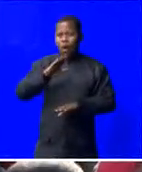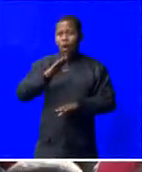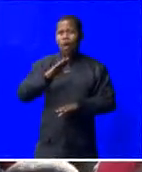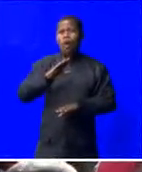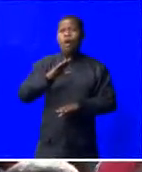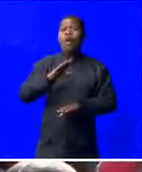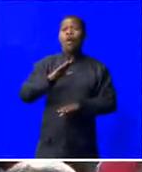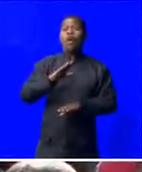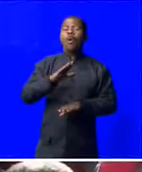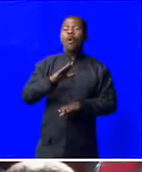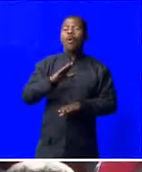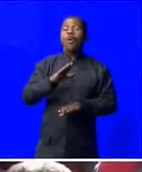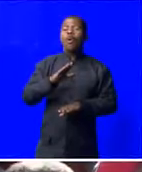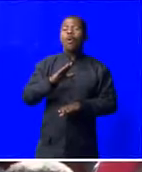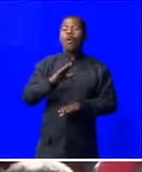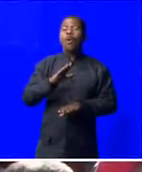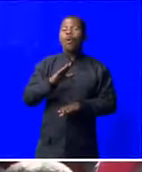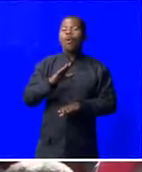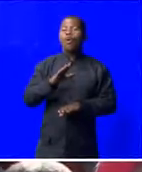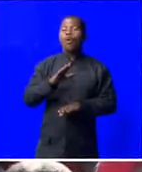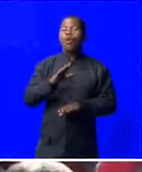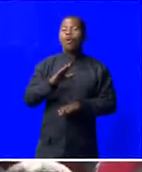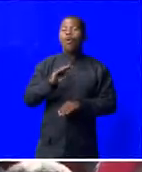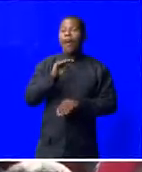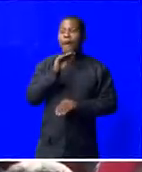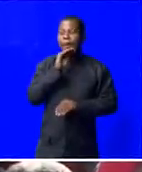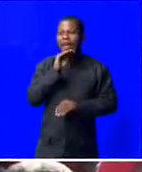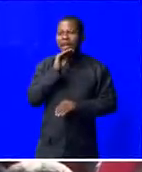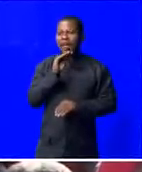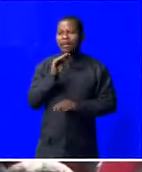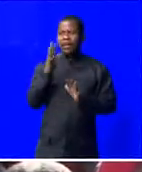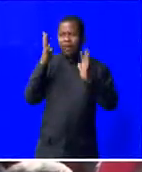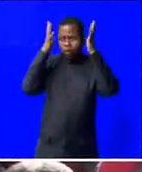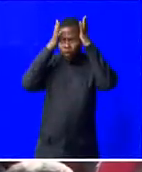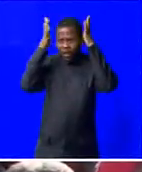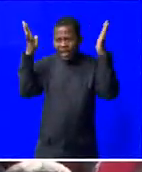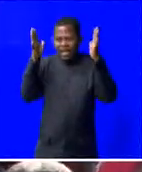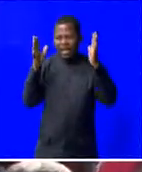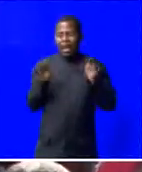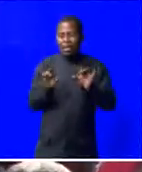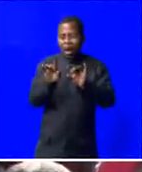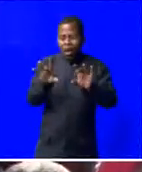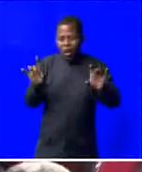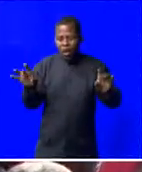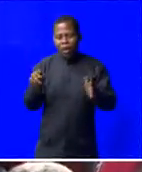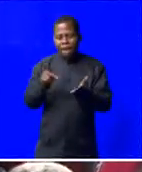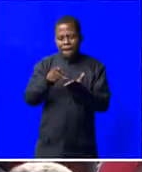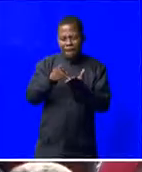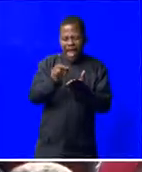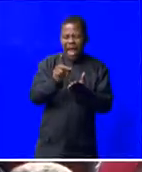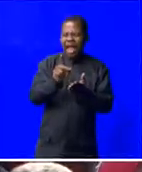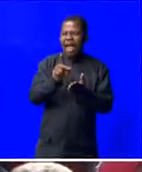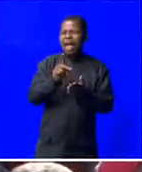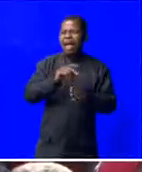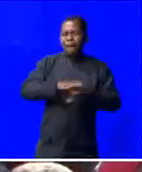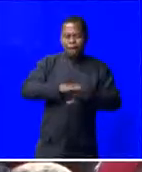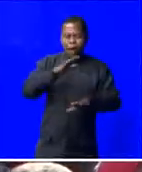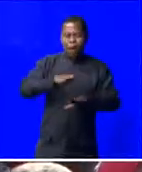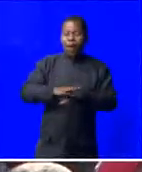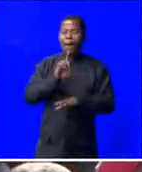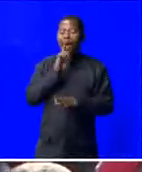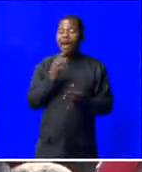yelive size yathi mhlambe ikhanzakala ngathi yalakisi iwash bill isetulu kakhulu ingabe singenda njani ukuze